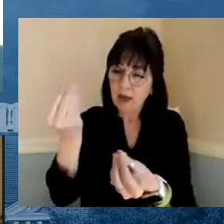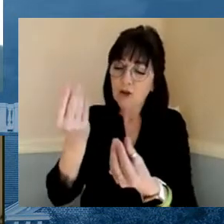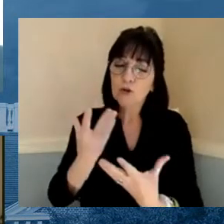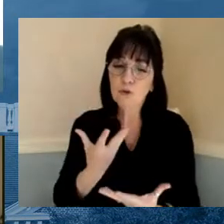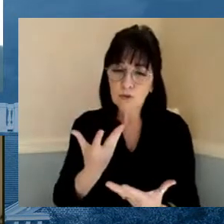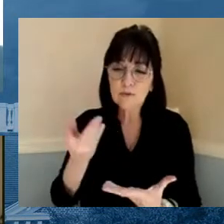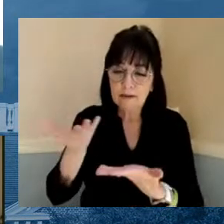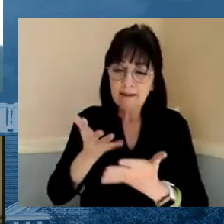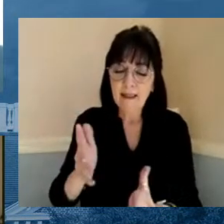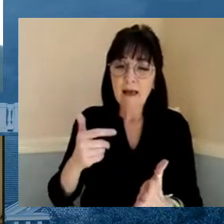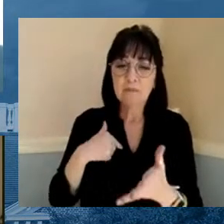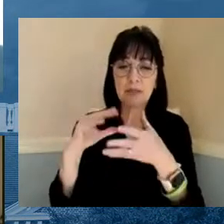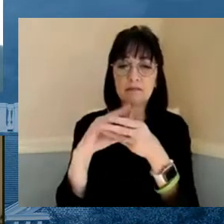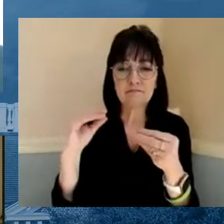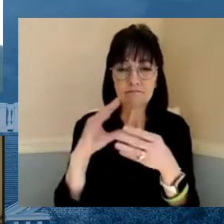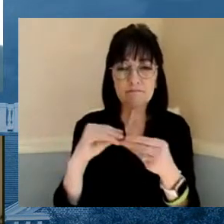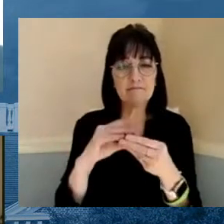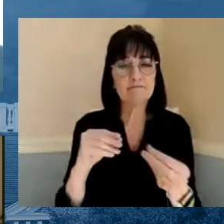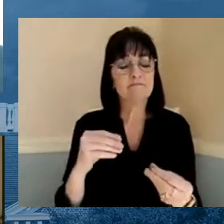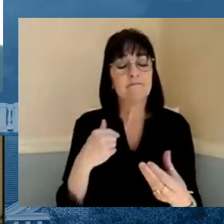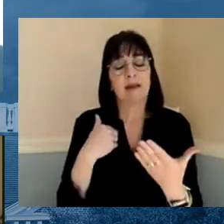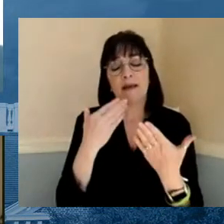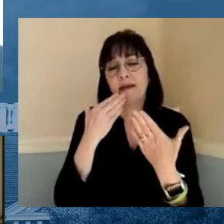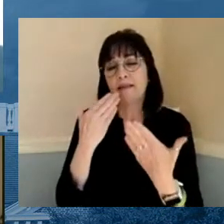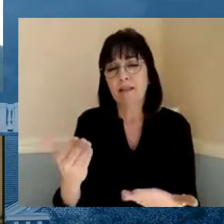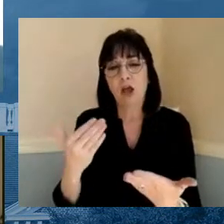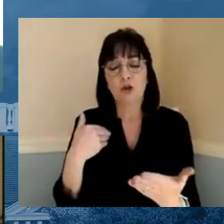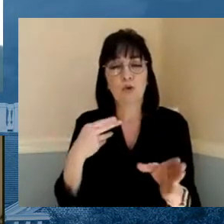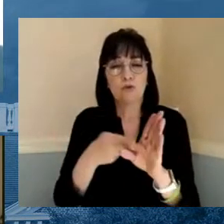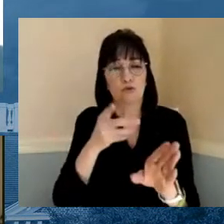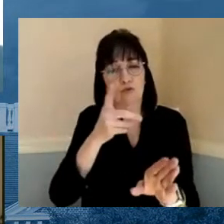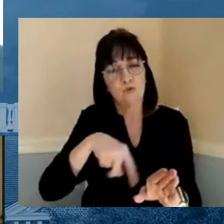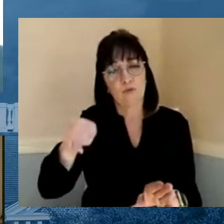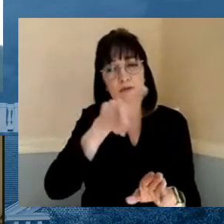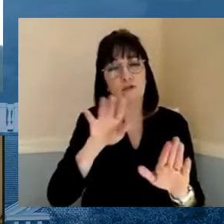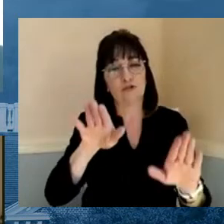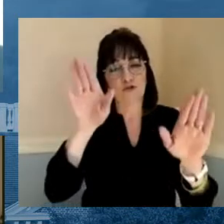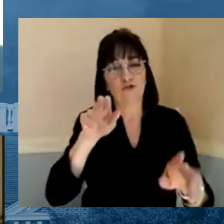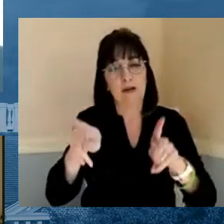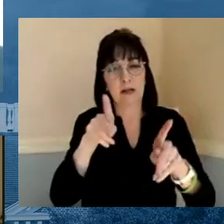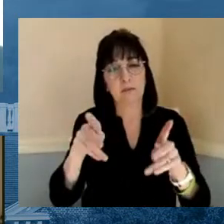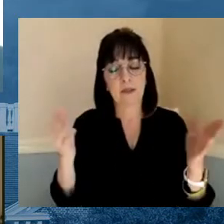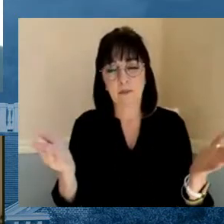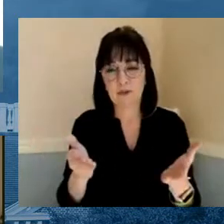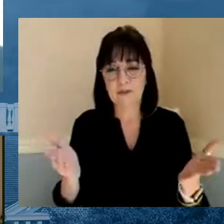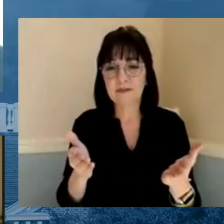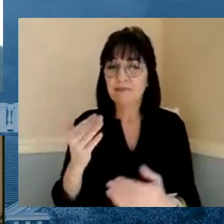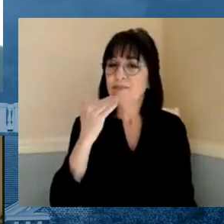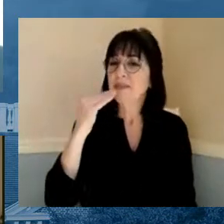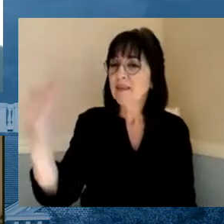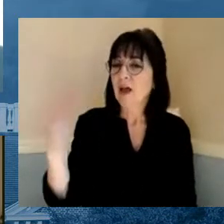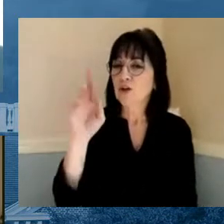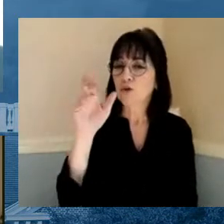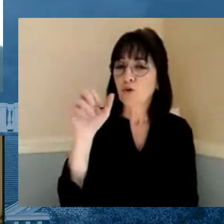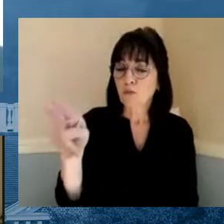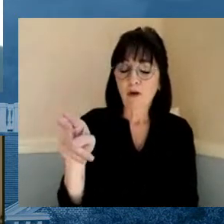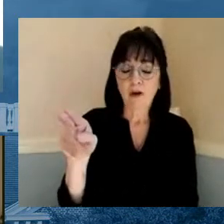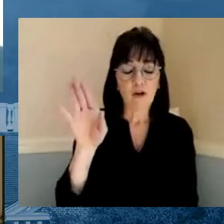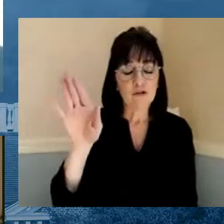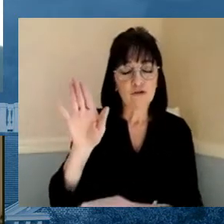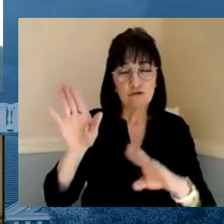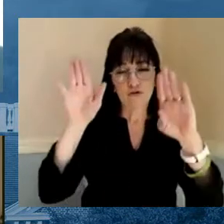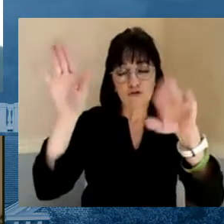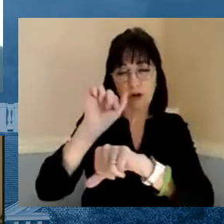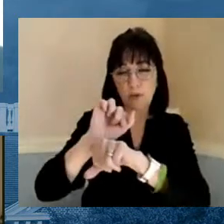to see these great individuals that I'm sitting here today with. Thank you. Thank you very much, Brian, and thank you for the great work of